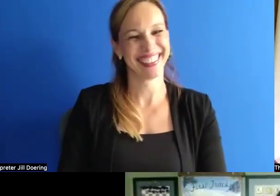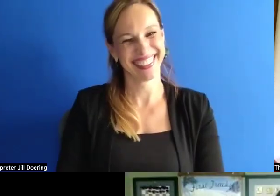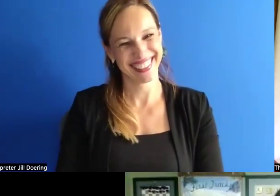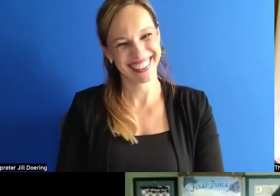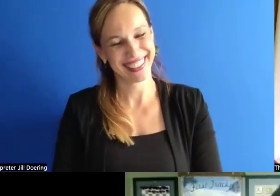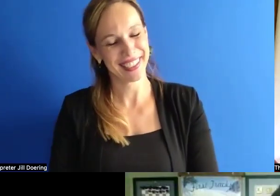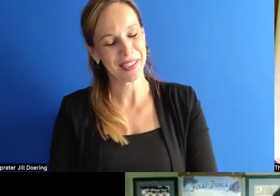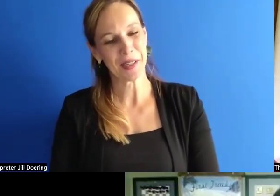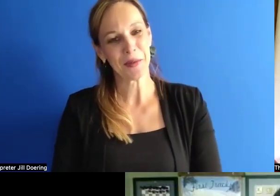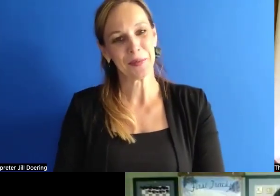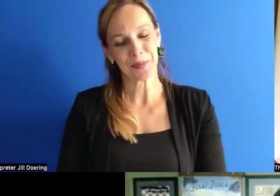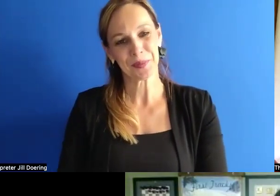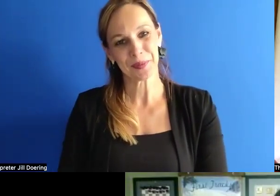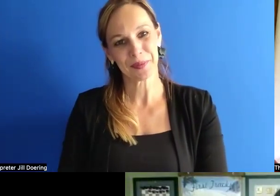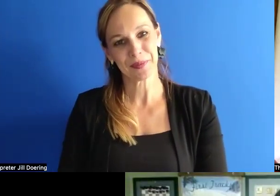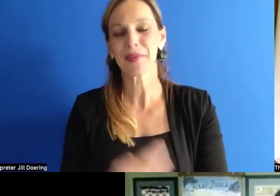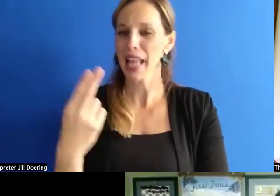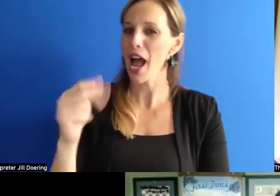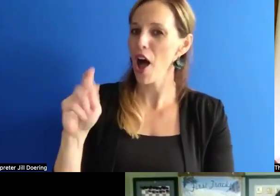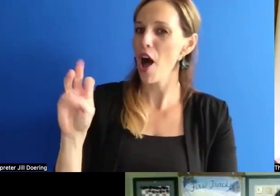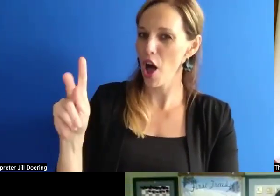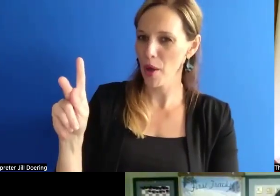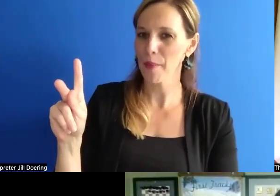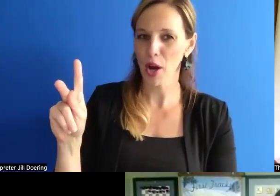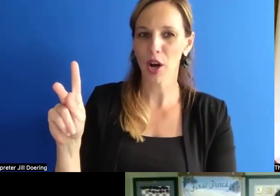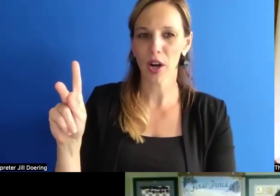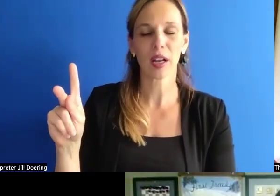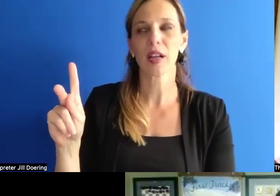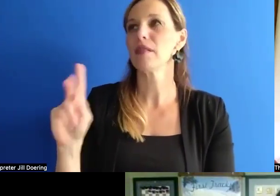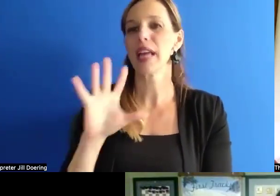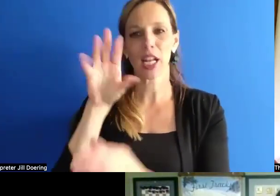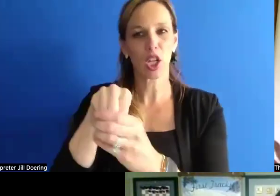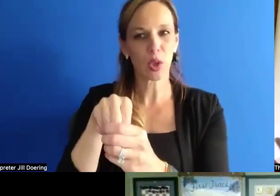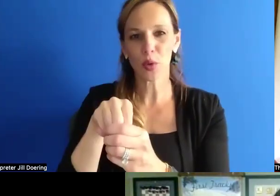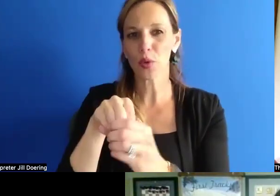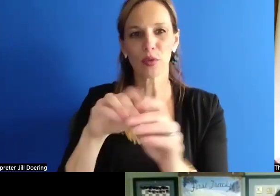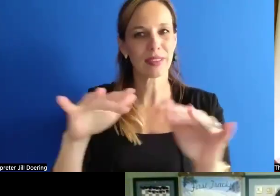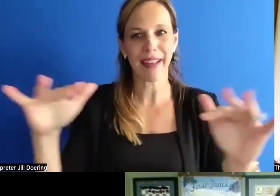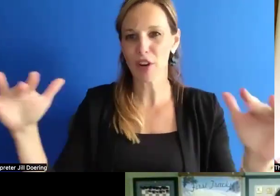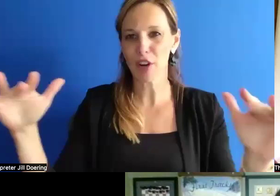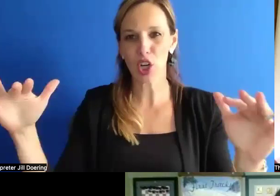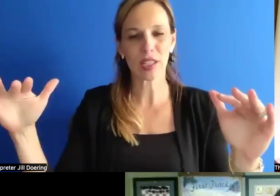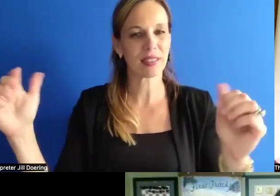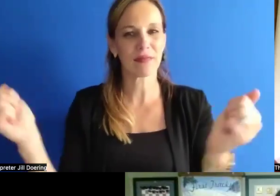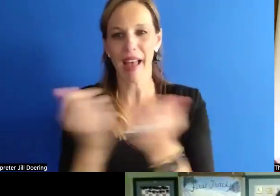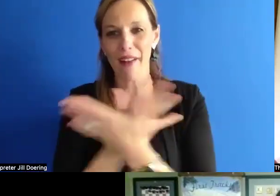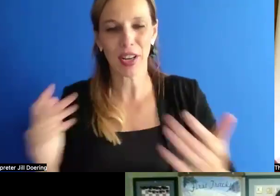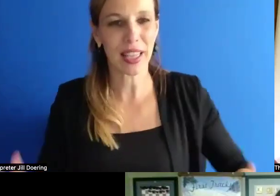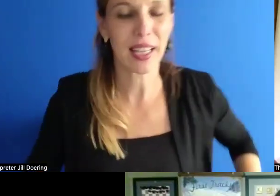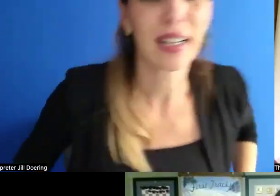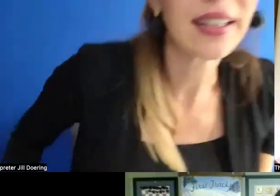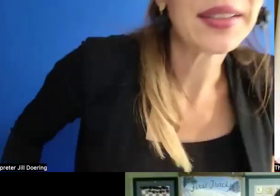Hallmark brings a lot of inclusively and diverse. I mean, they're starting